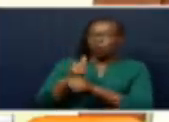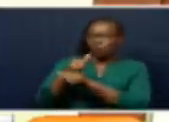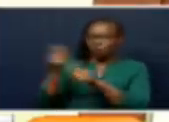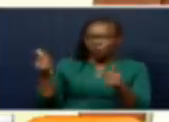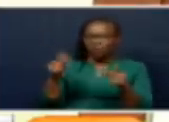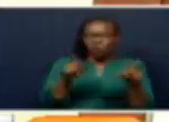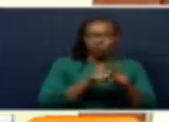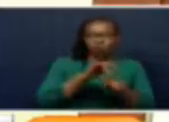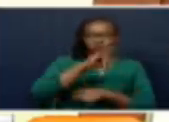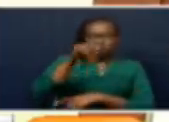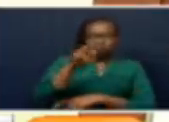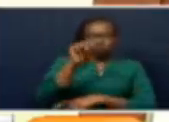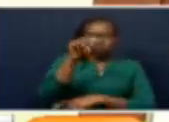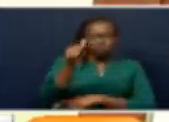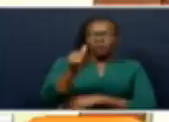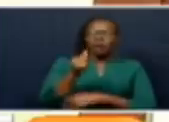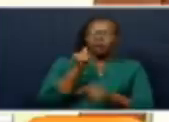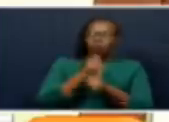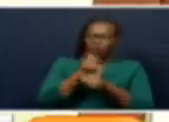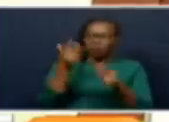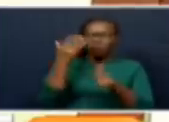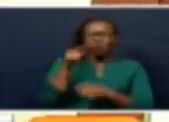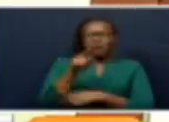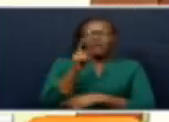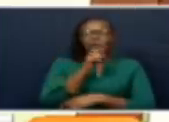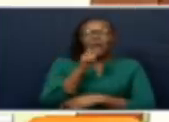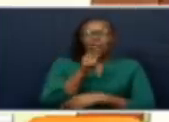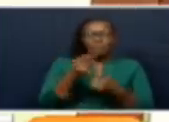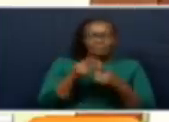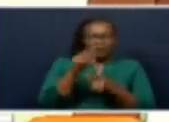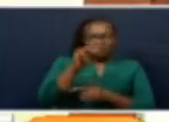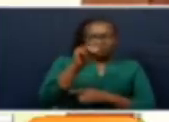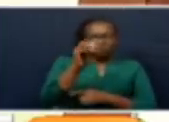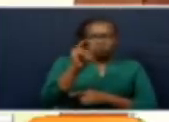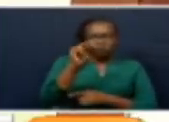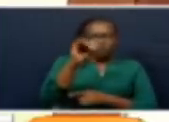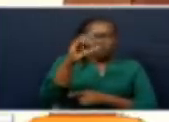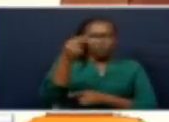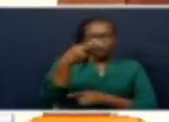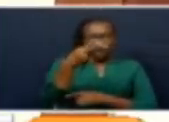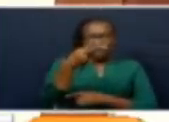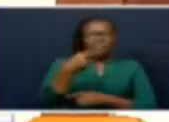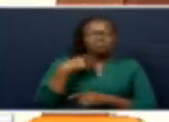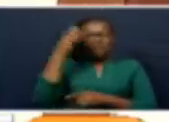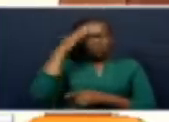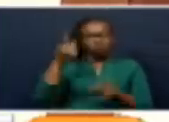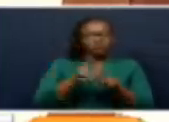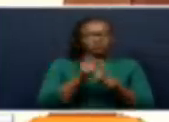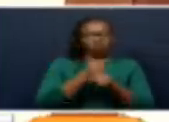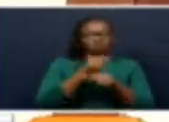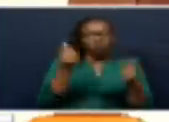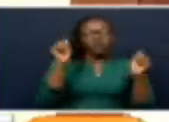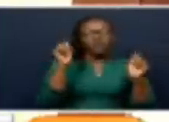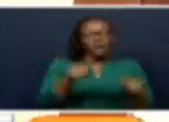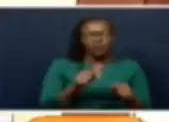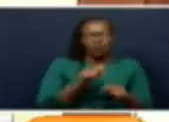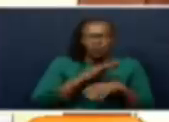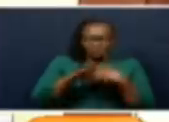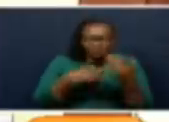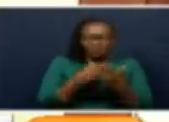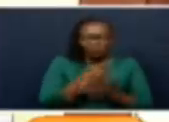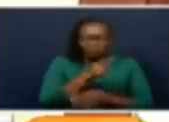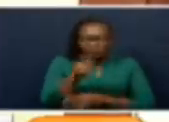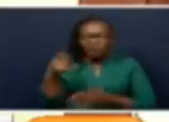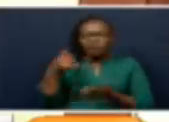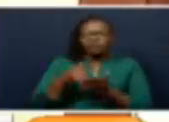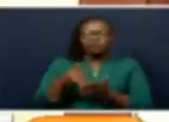strong, task. Those are strong, tough Kenyans. Yeah. Monica, I know she will do a good job. Mm. I'm convinced. All of those guys, including my young